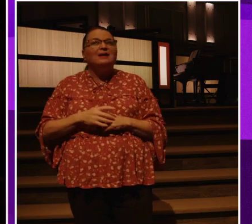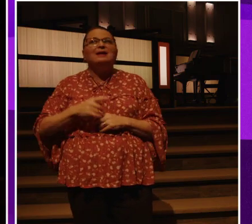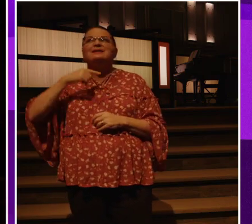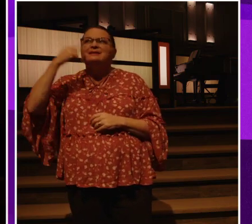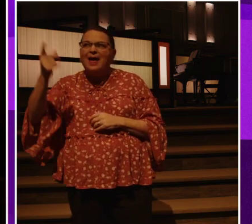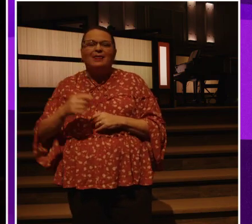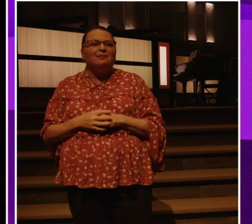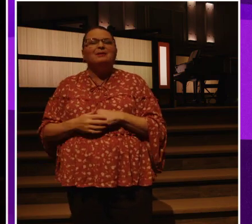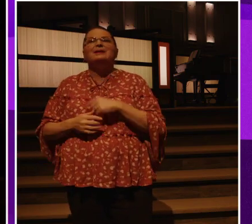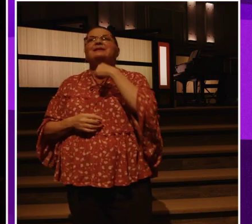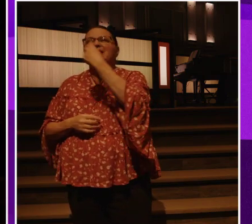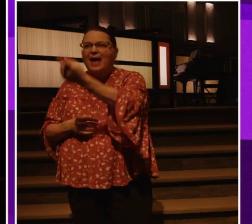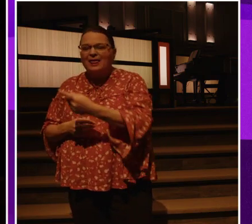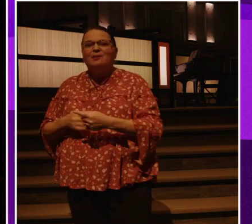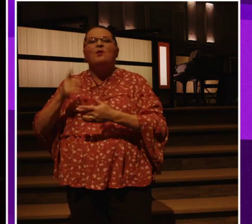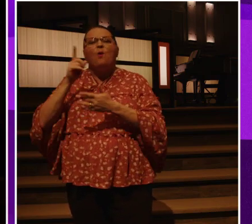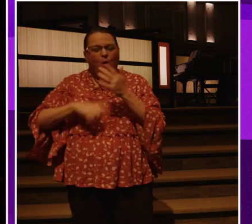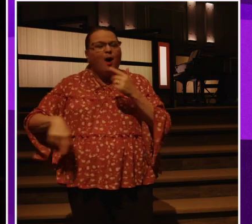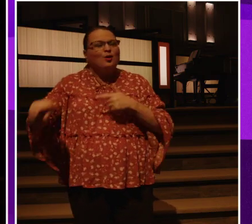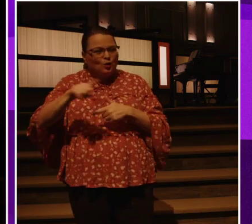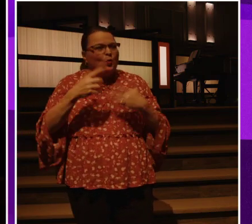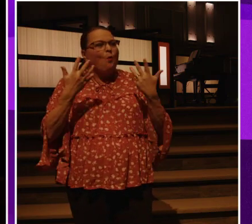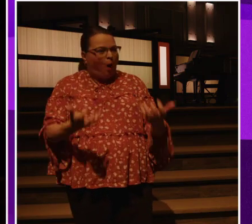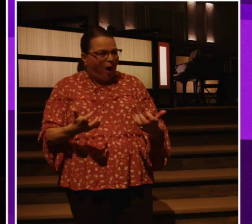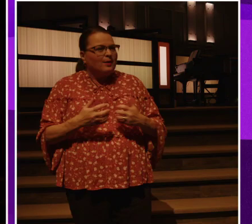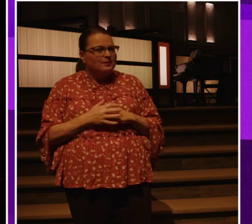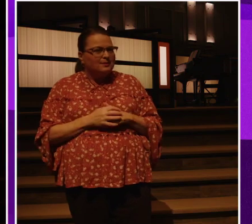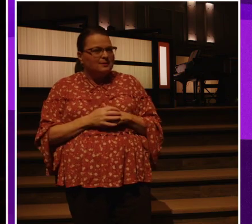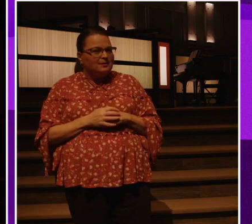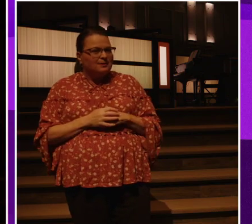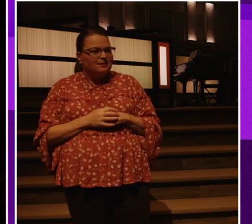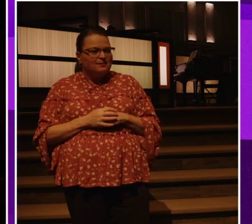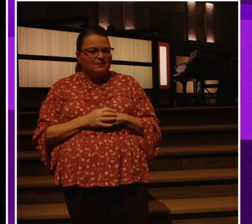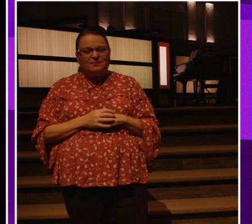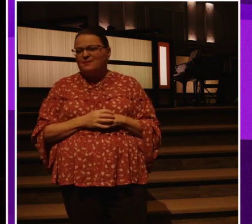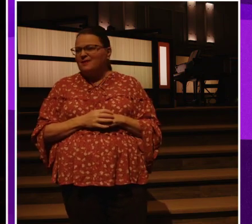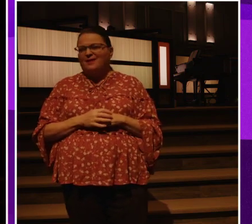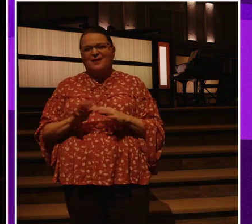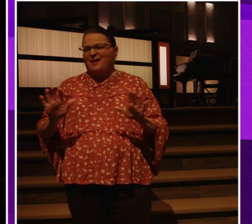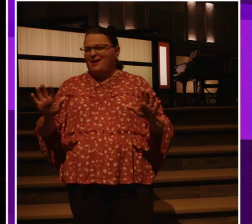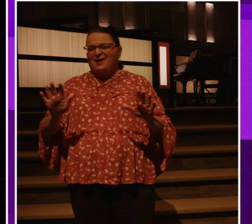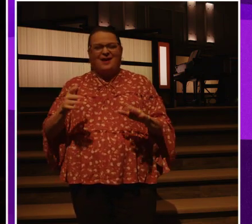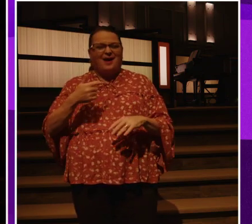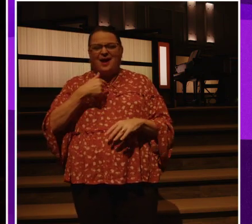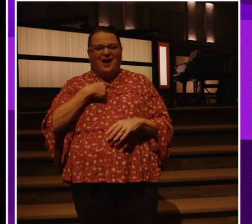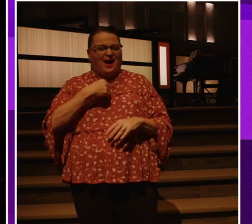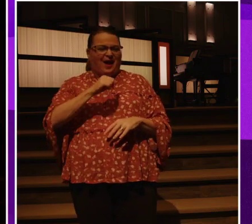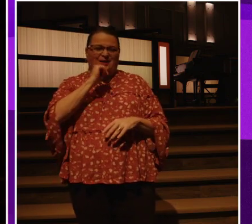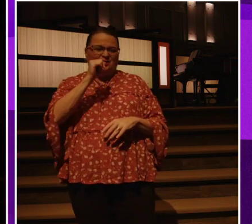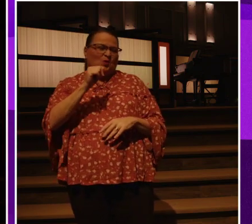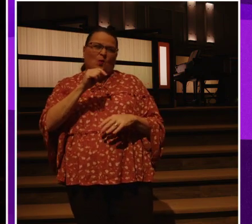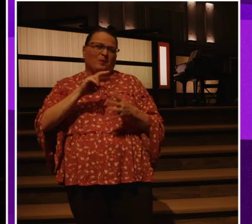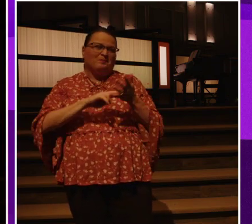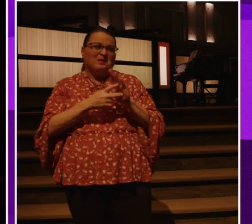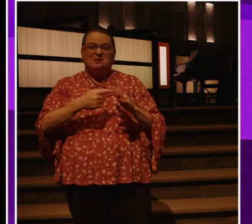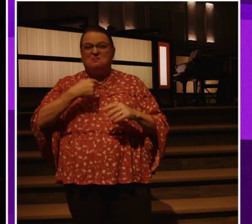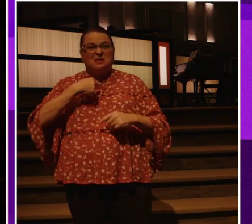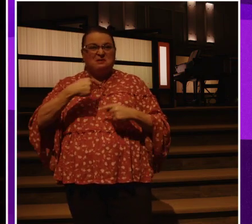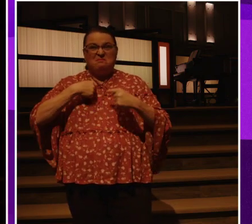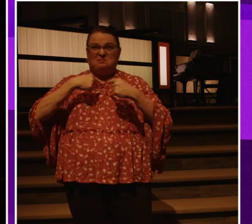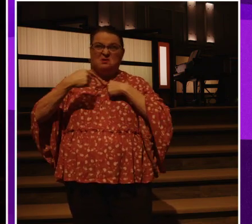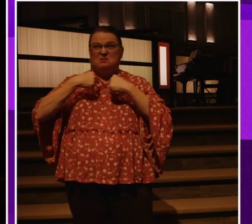Tell him what you want. Well, I don't mean to take the side of me demanding of